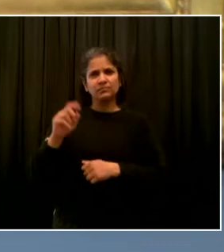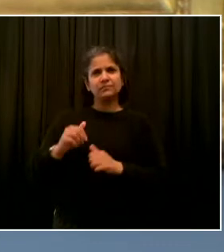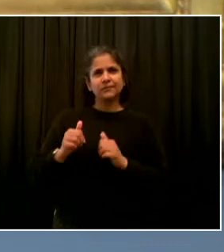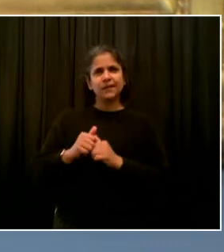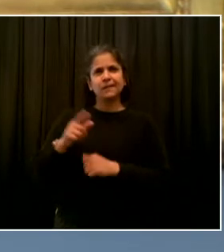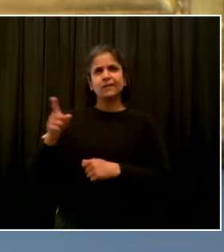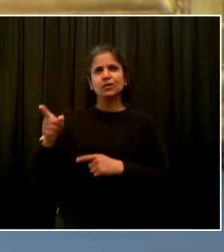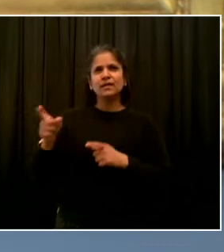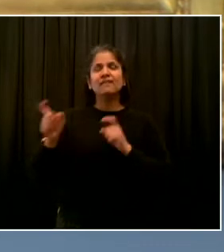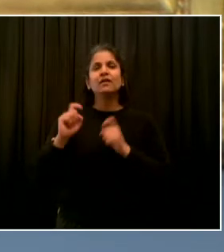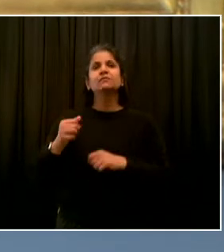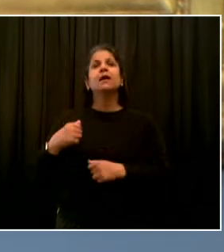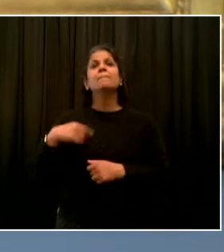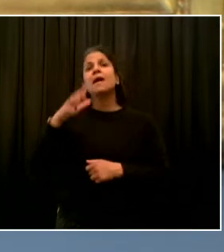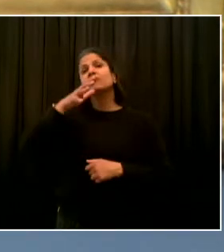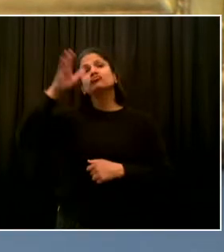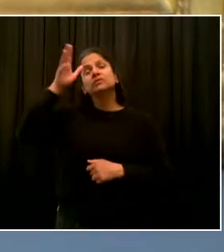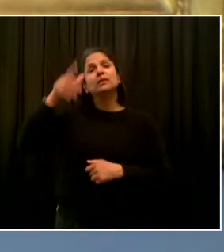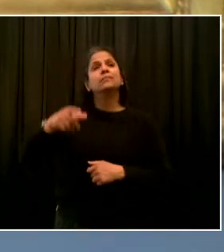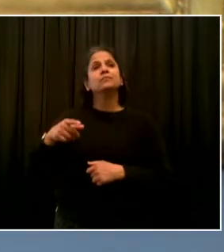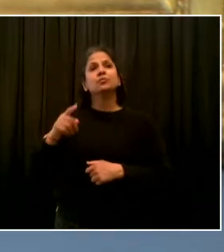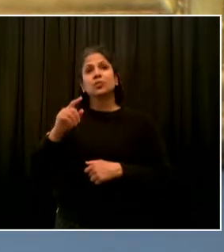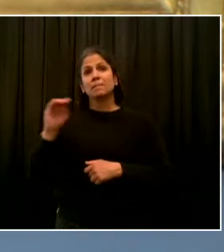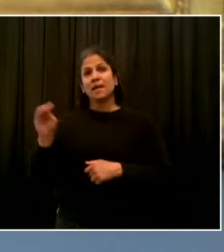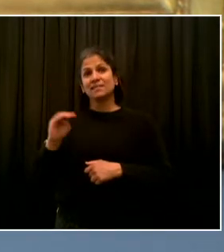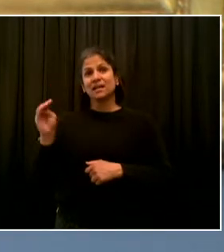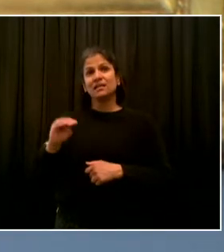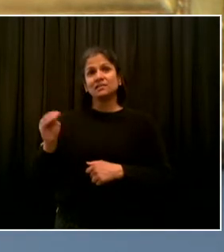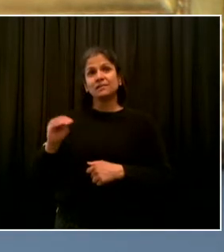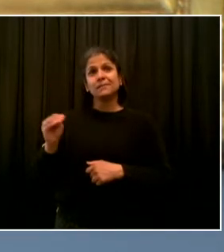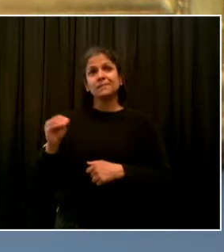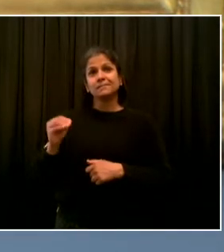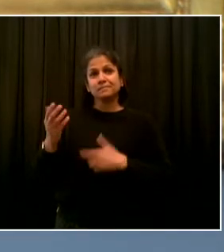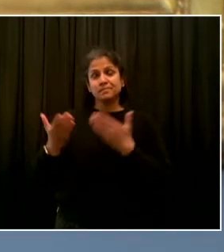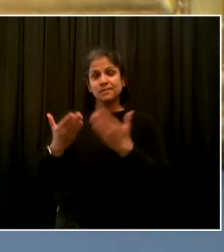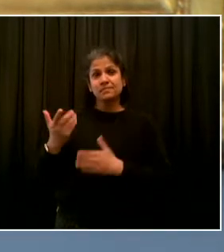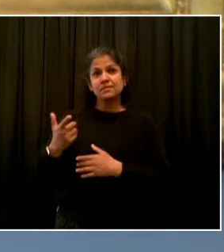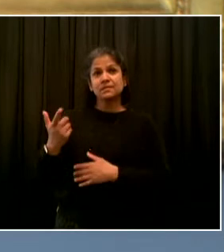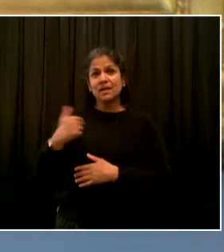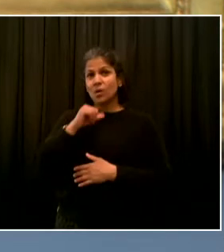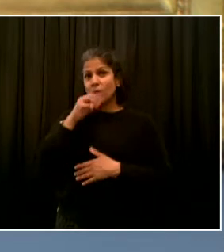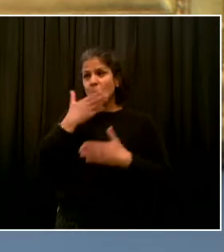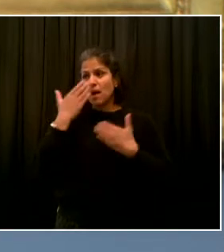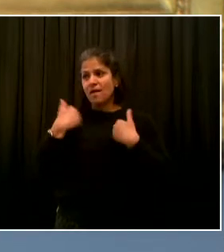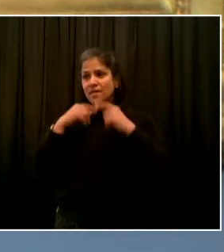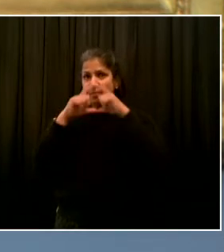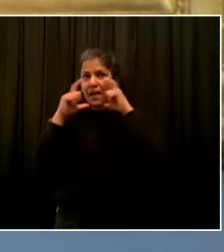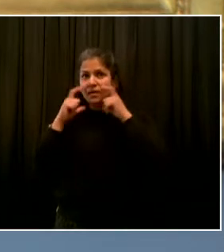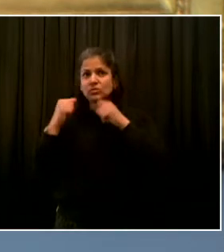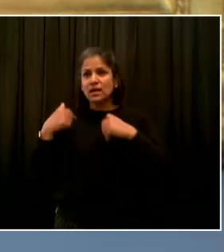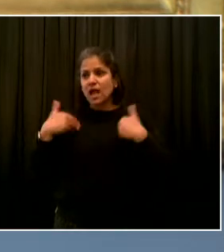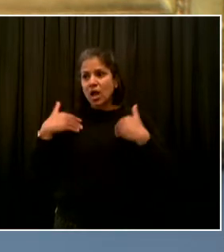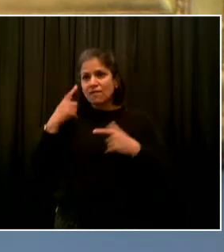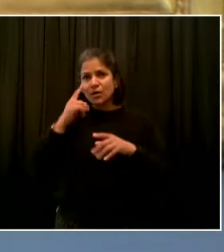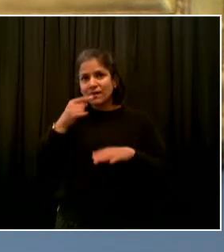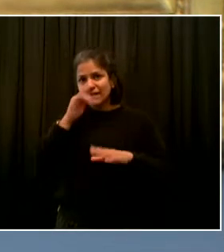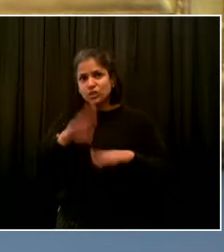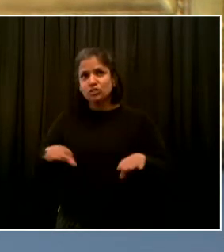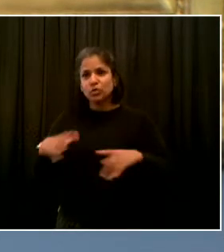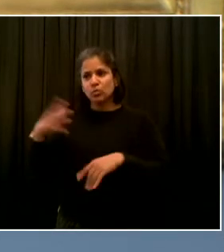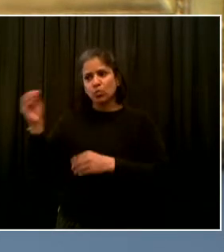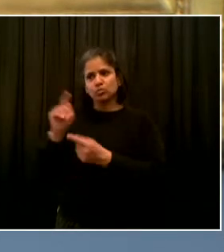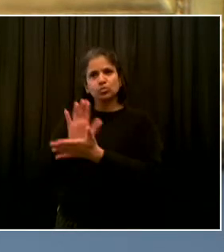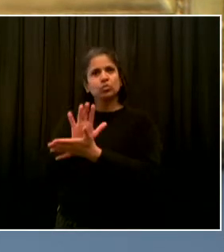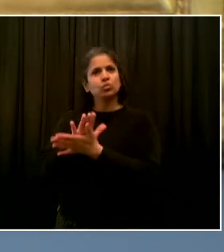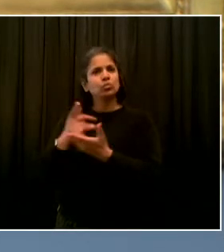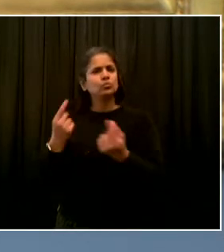into Monday thinking they might not have to mask their young ones? They're not knowing what to do for Monday morning. I don't know if you have